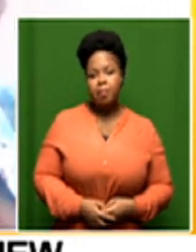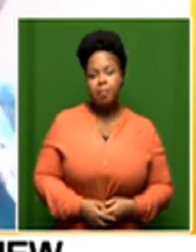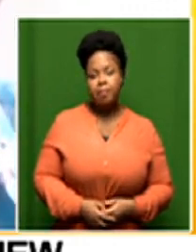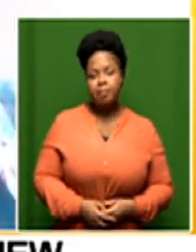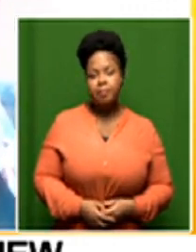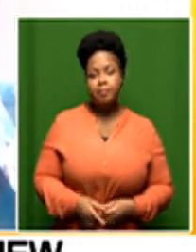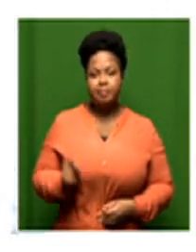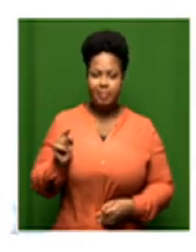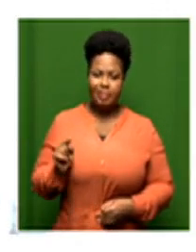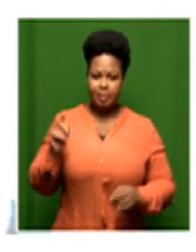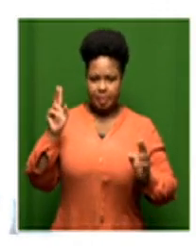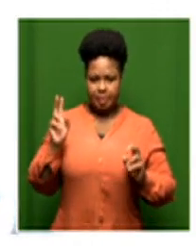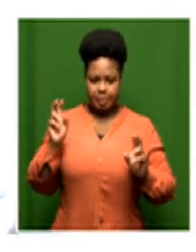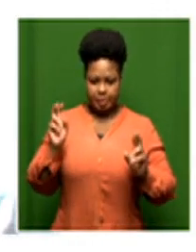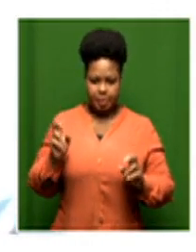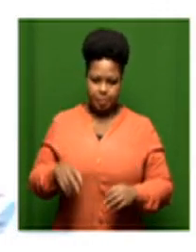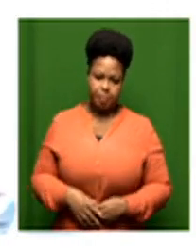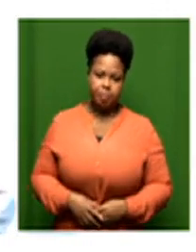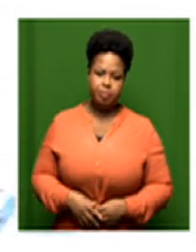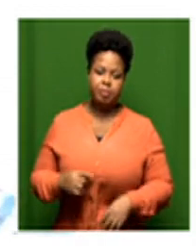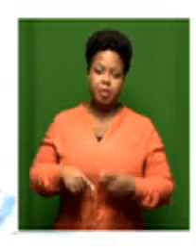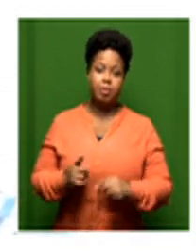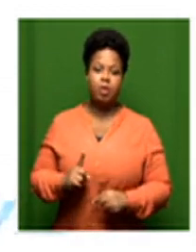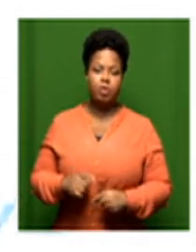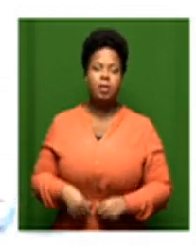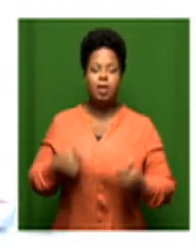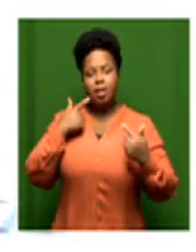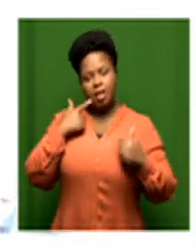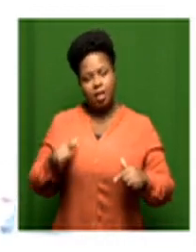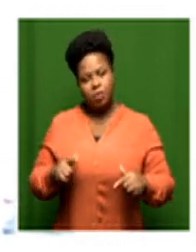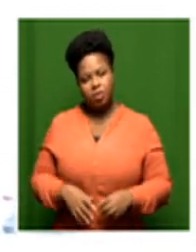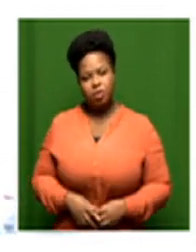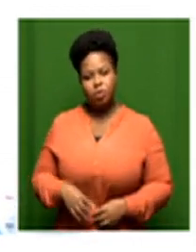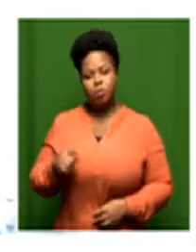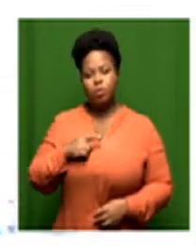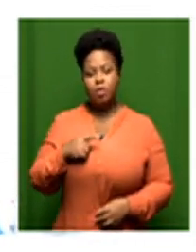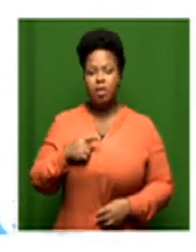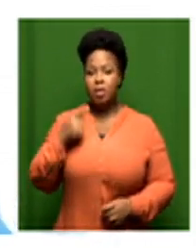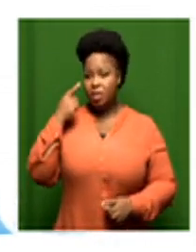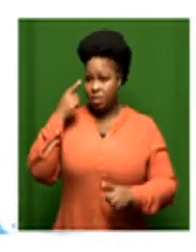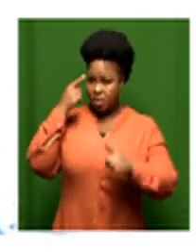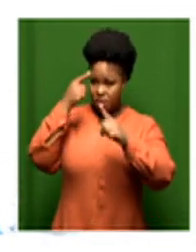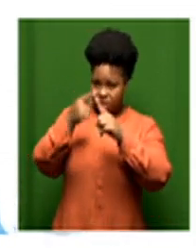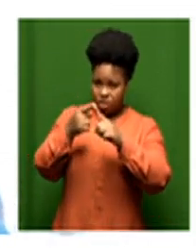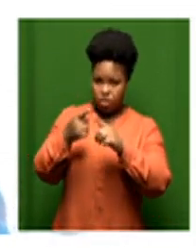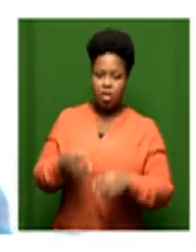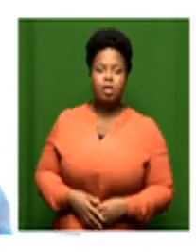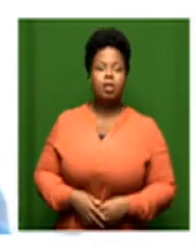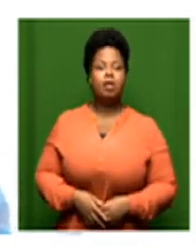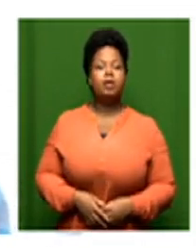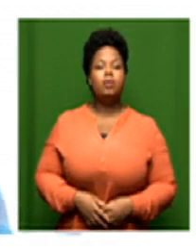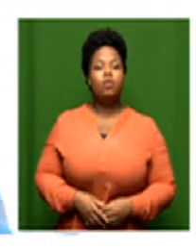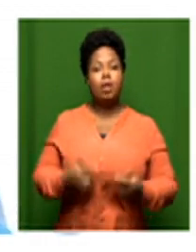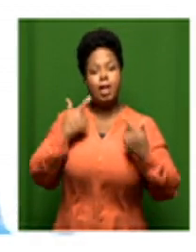The issue, Leanne, about languages is that the intention of